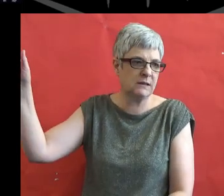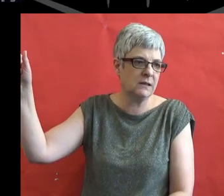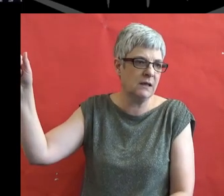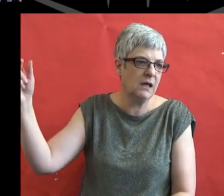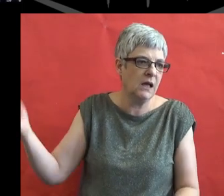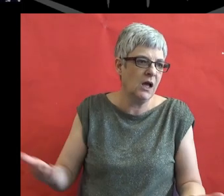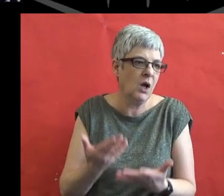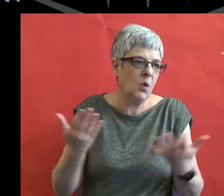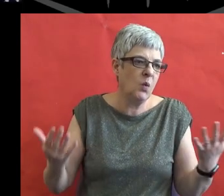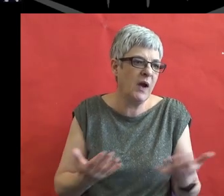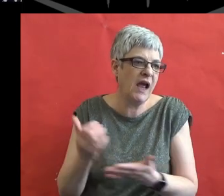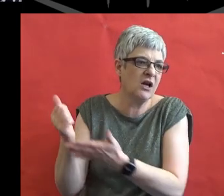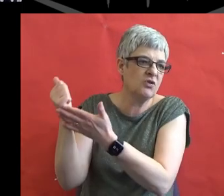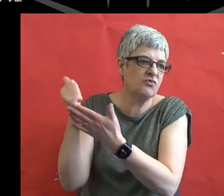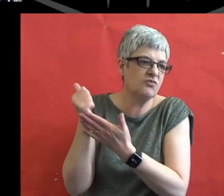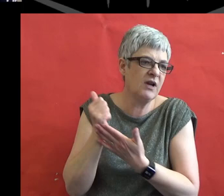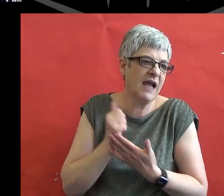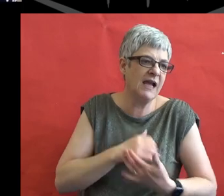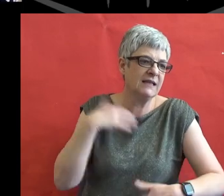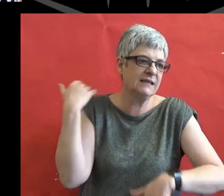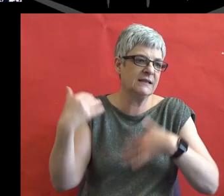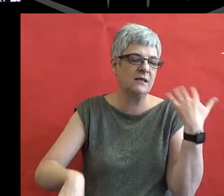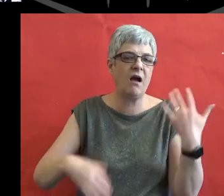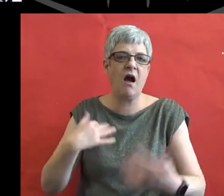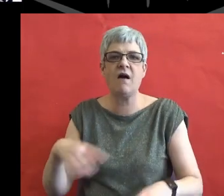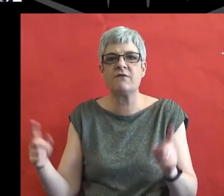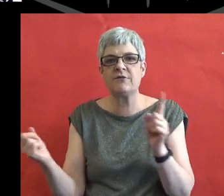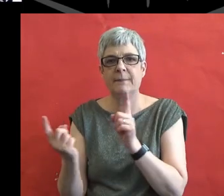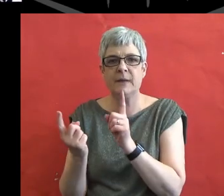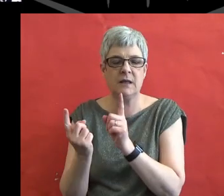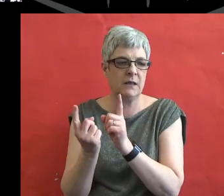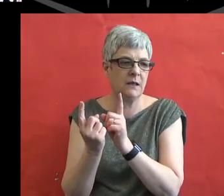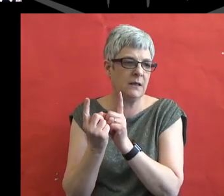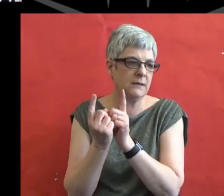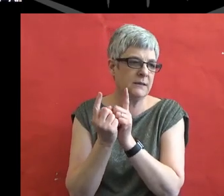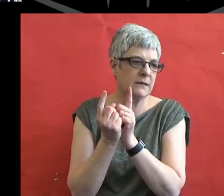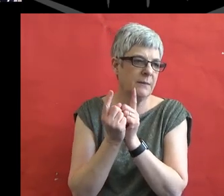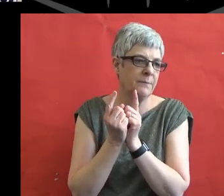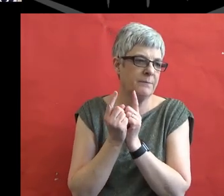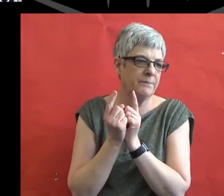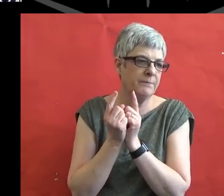where grace and suffering meet,